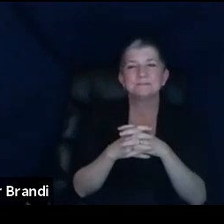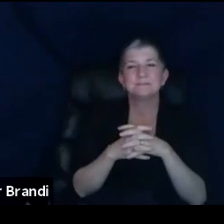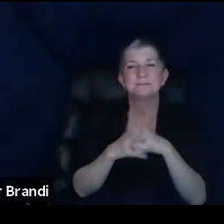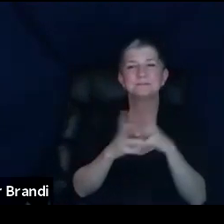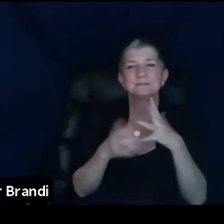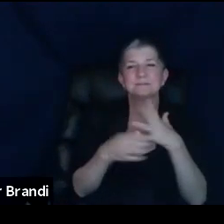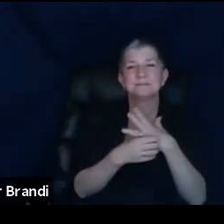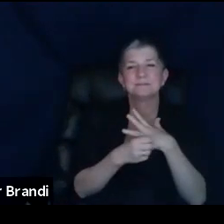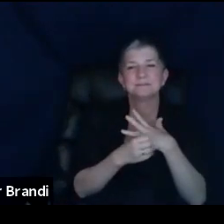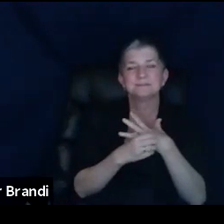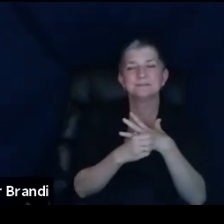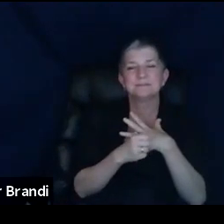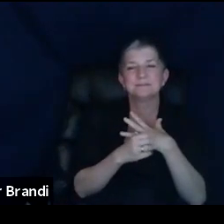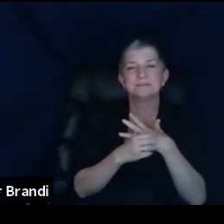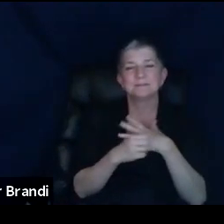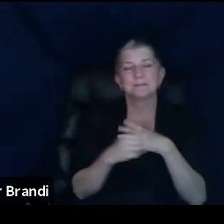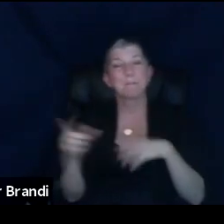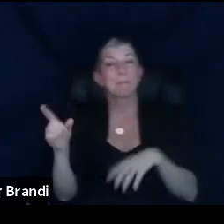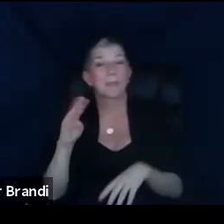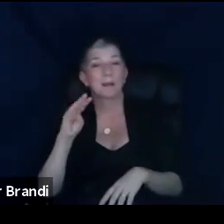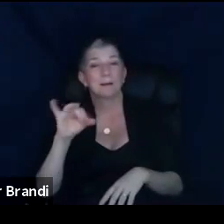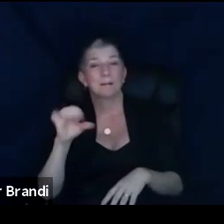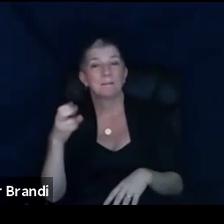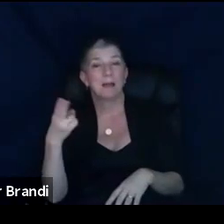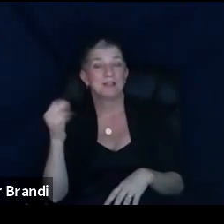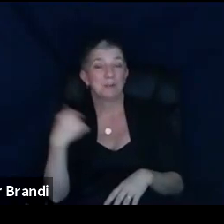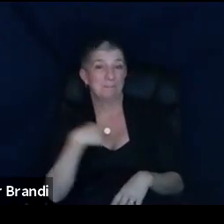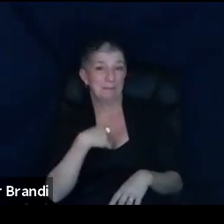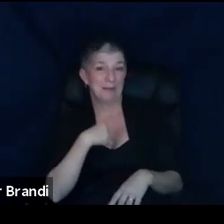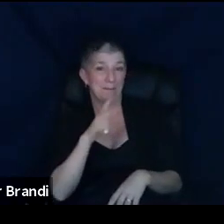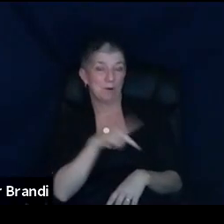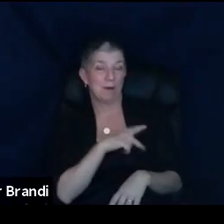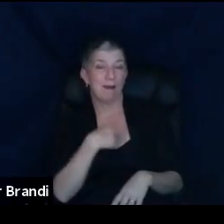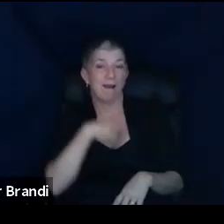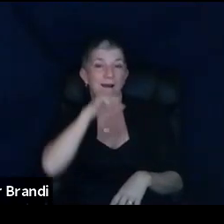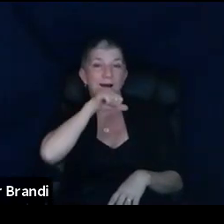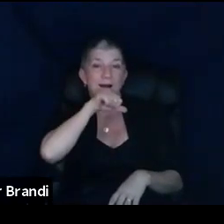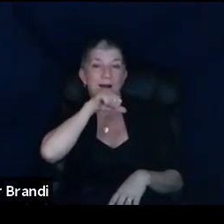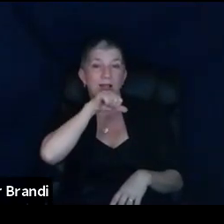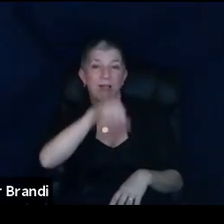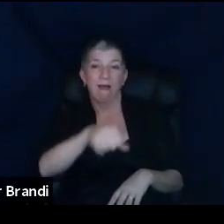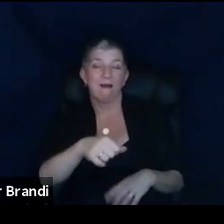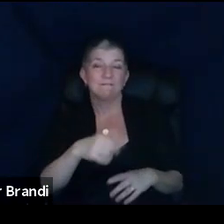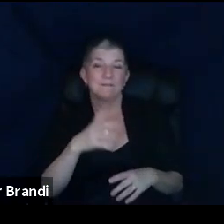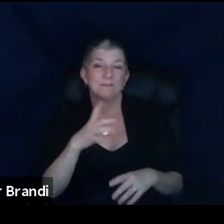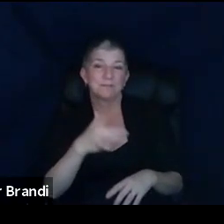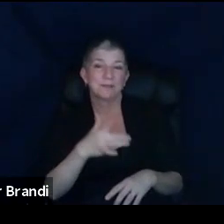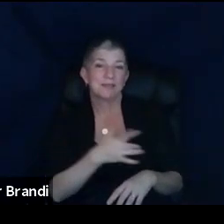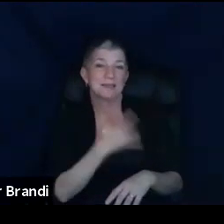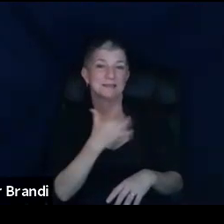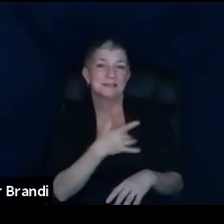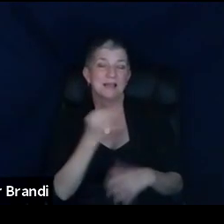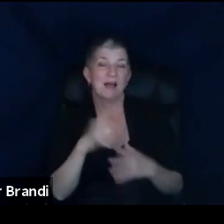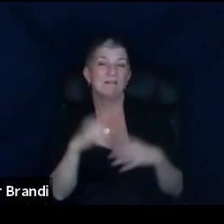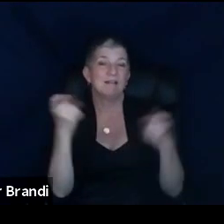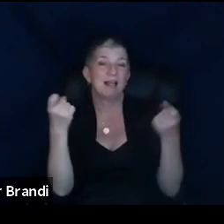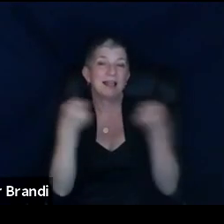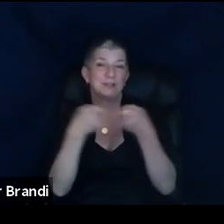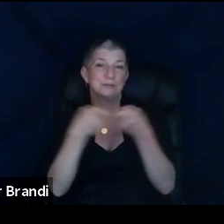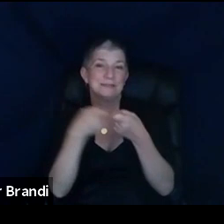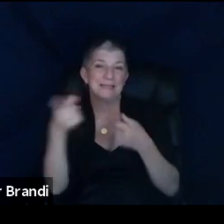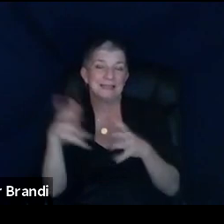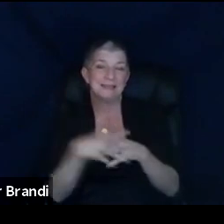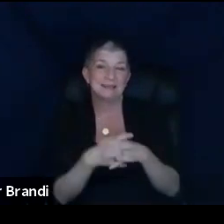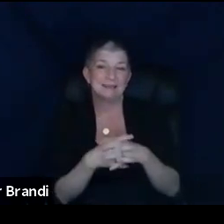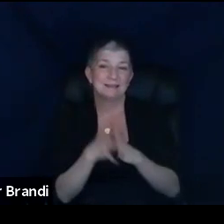Maisha. Sure. Me personally, I love the sensation of the electricity. And